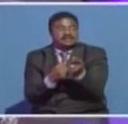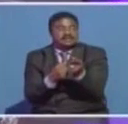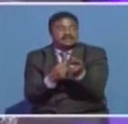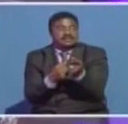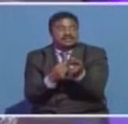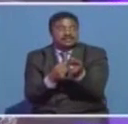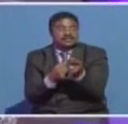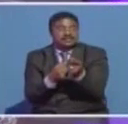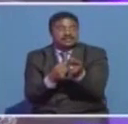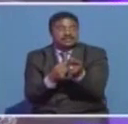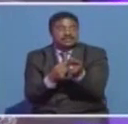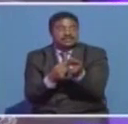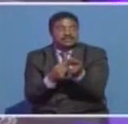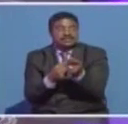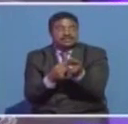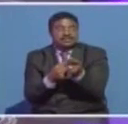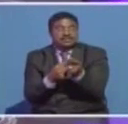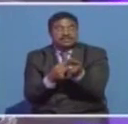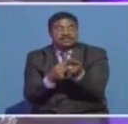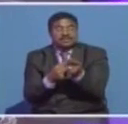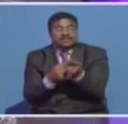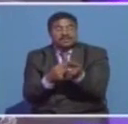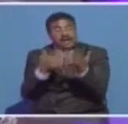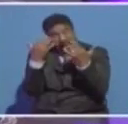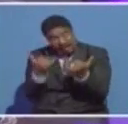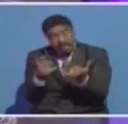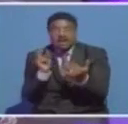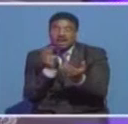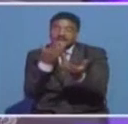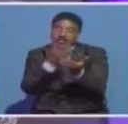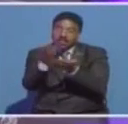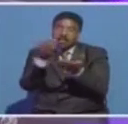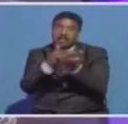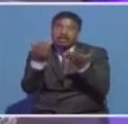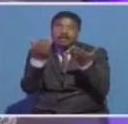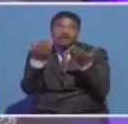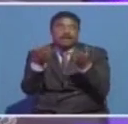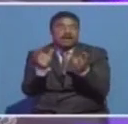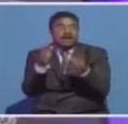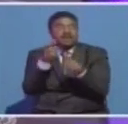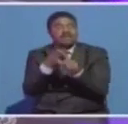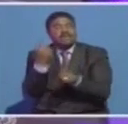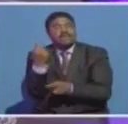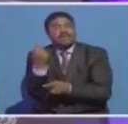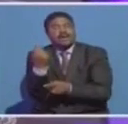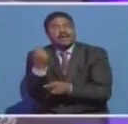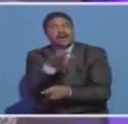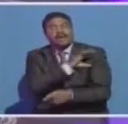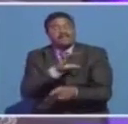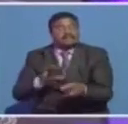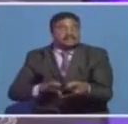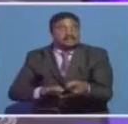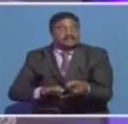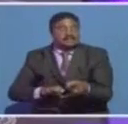moment we procure the boats from one company,